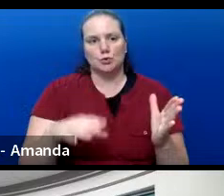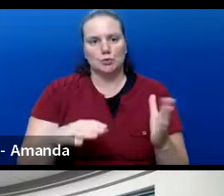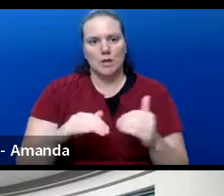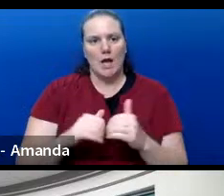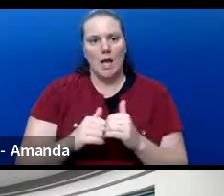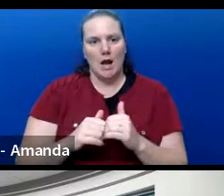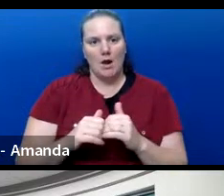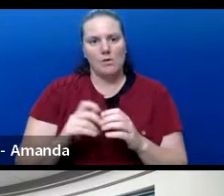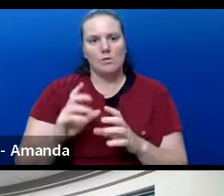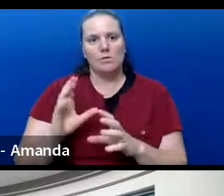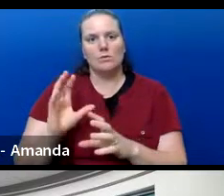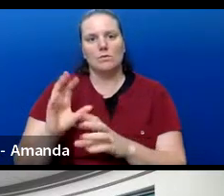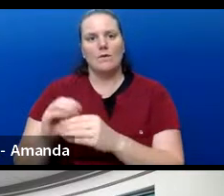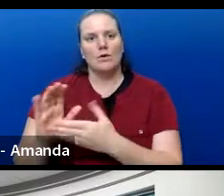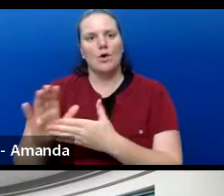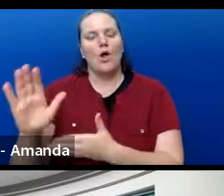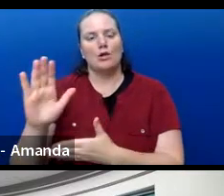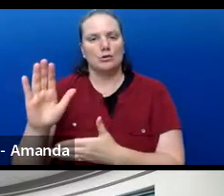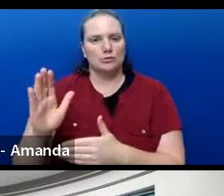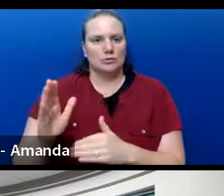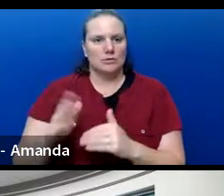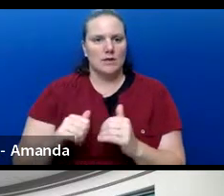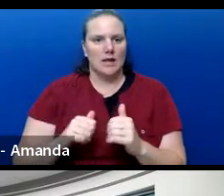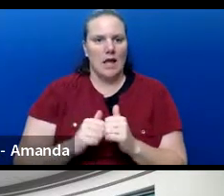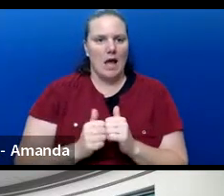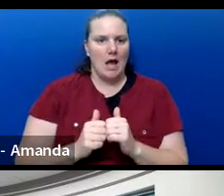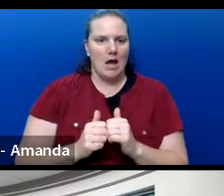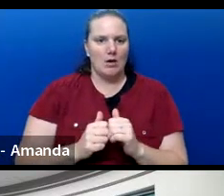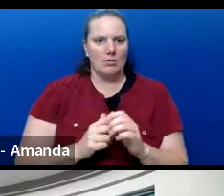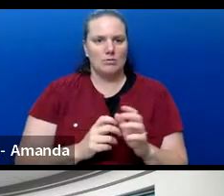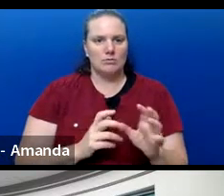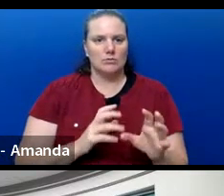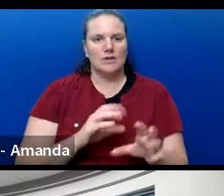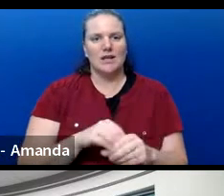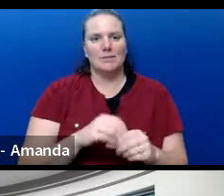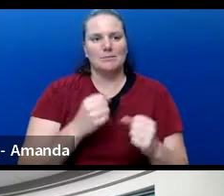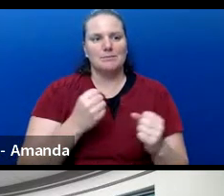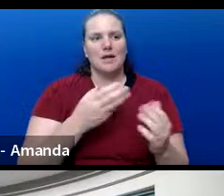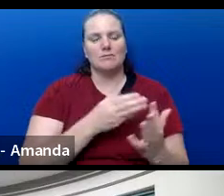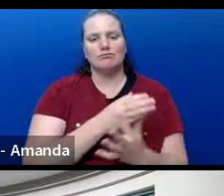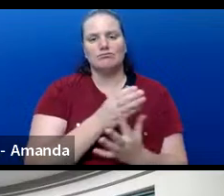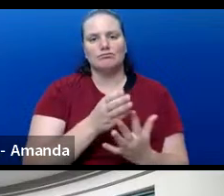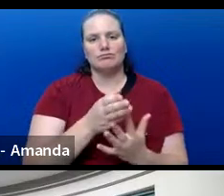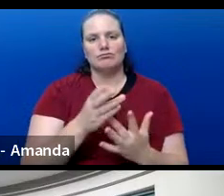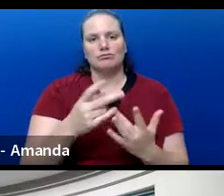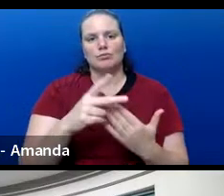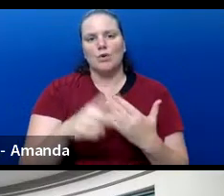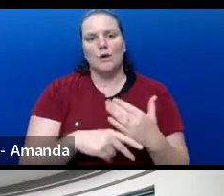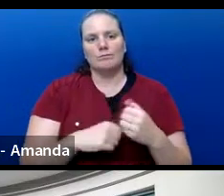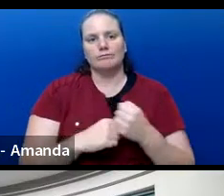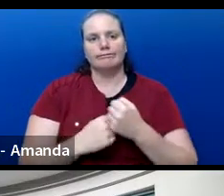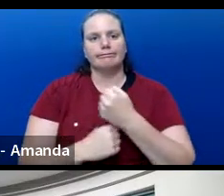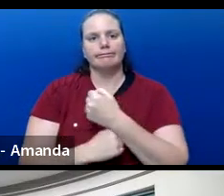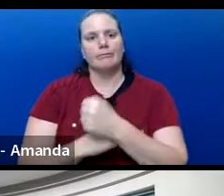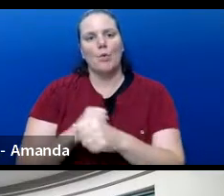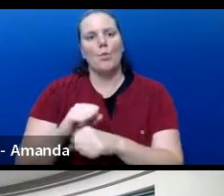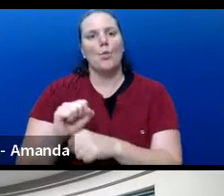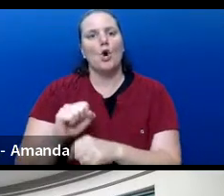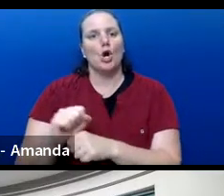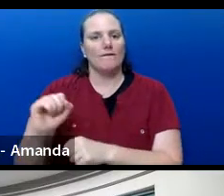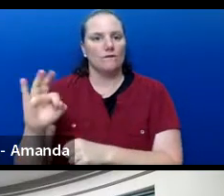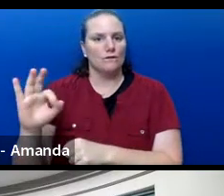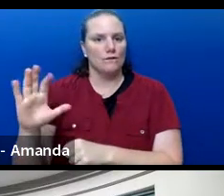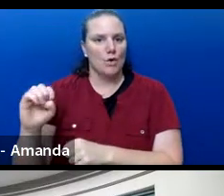into college than there is in how to get into many of these programs that are fundamentally the workforce that will